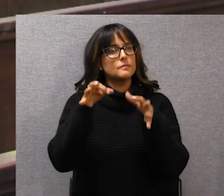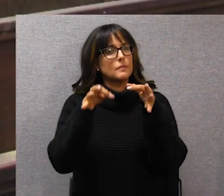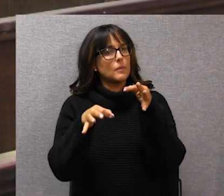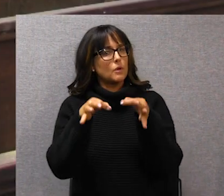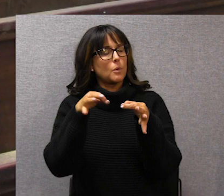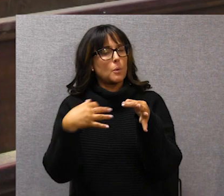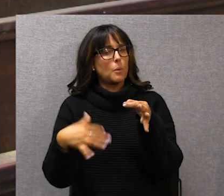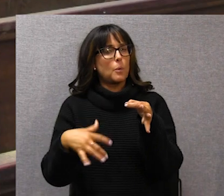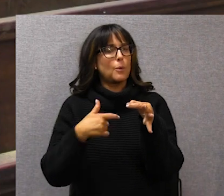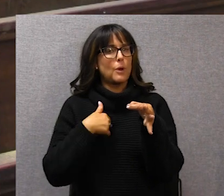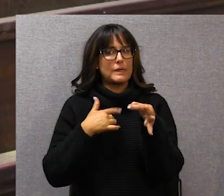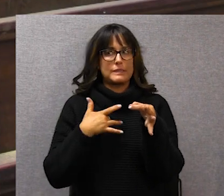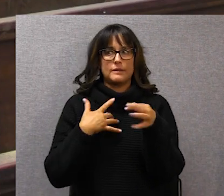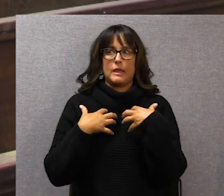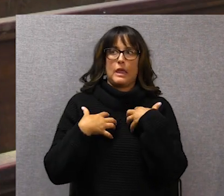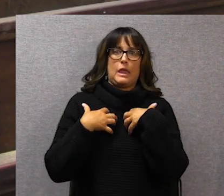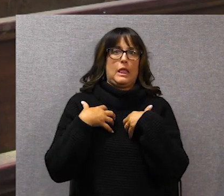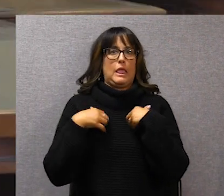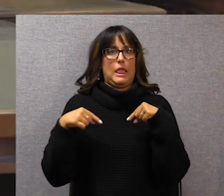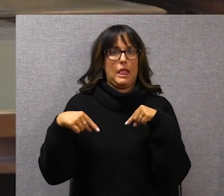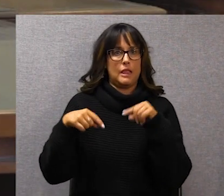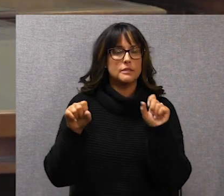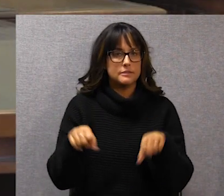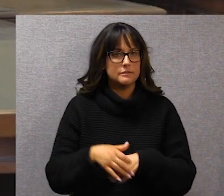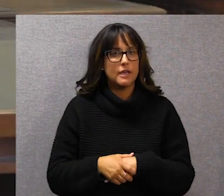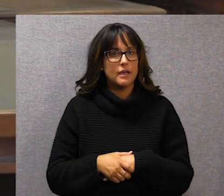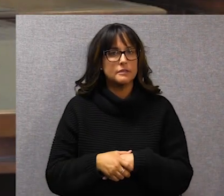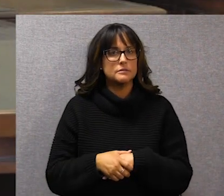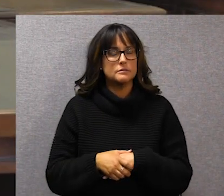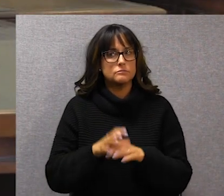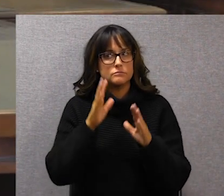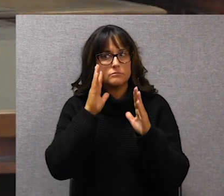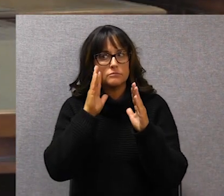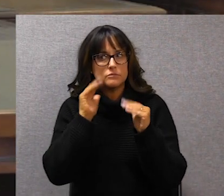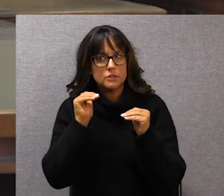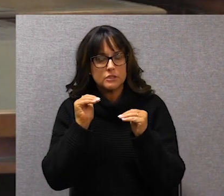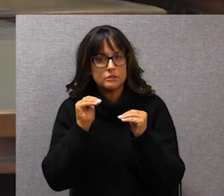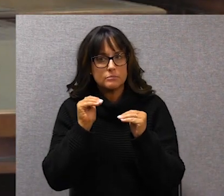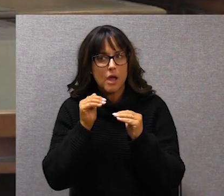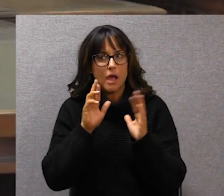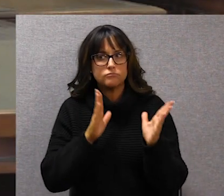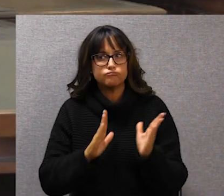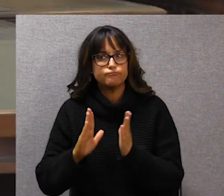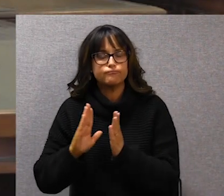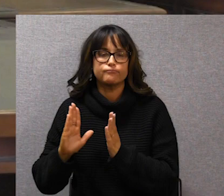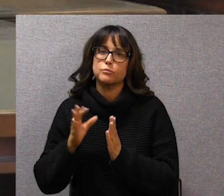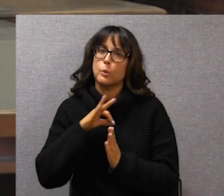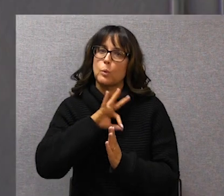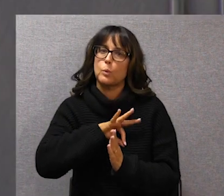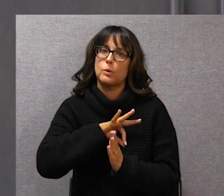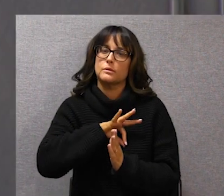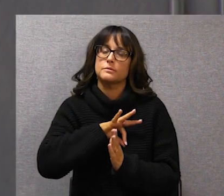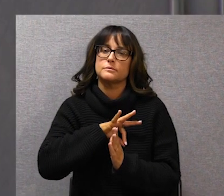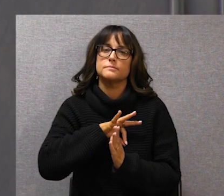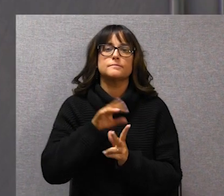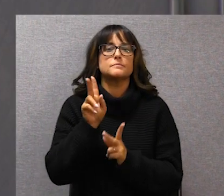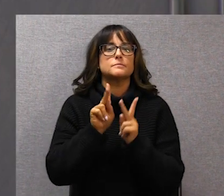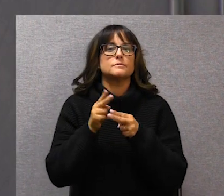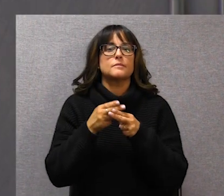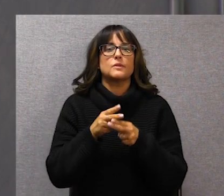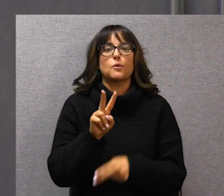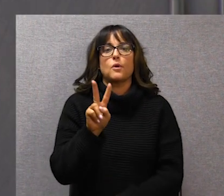Going to court can sometimes feel scary. It is helpful to know what to expect so you can prepare yourself. People like